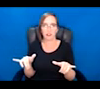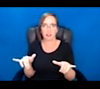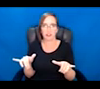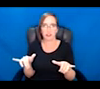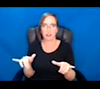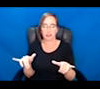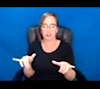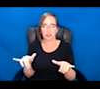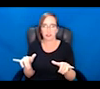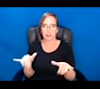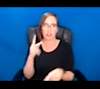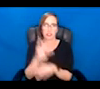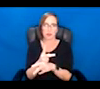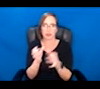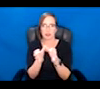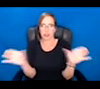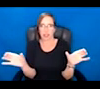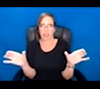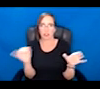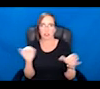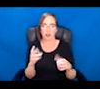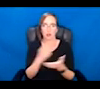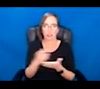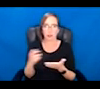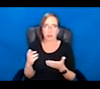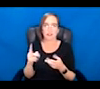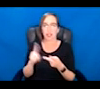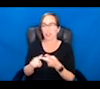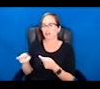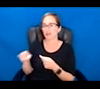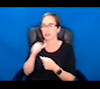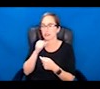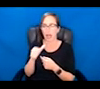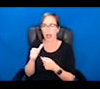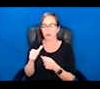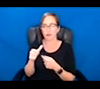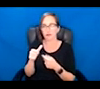of segregation and separation of resources and disinvestment that happens in communities.